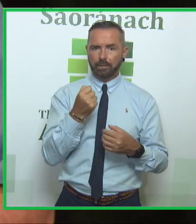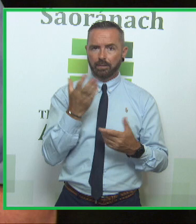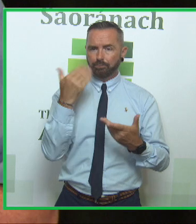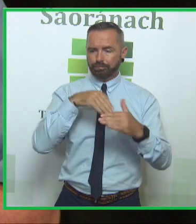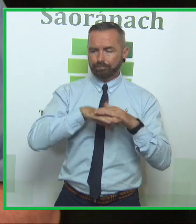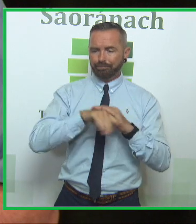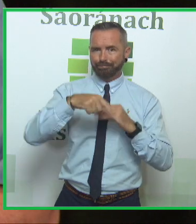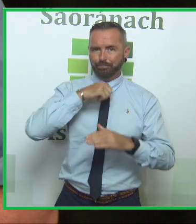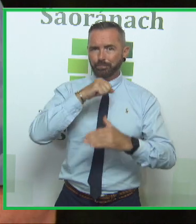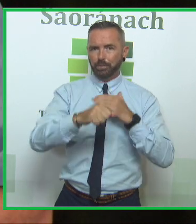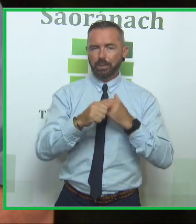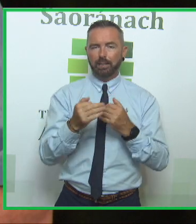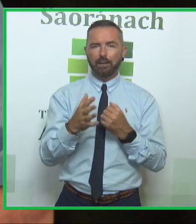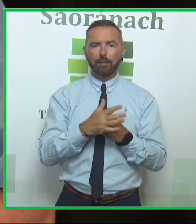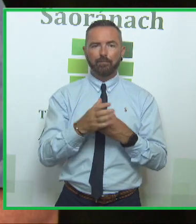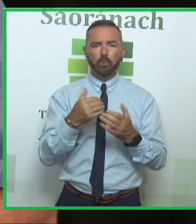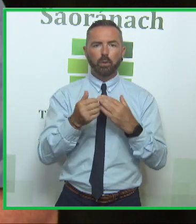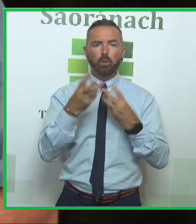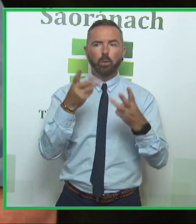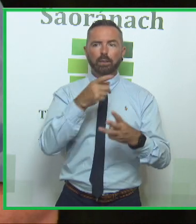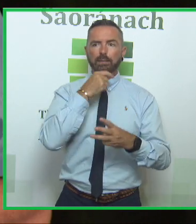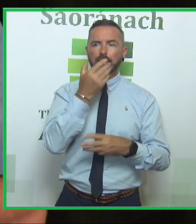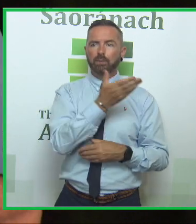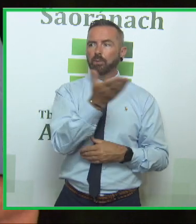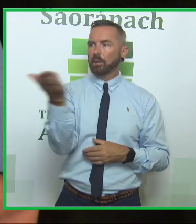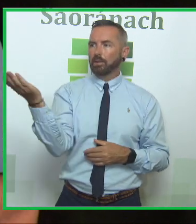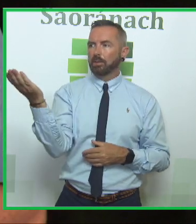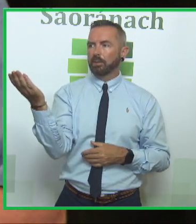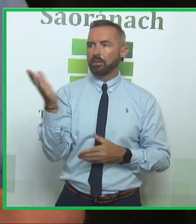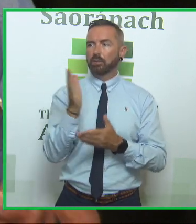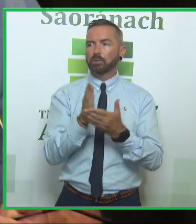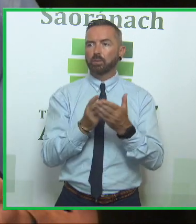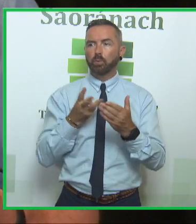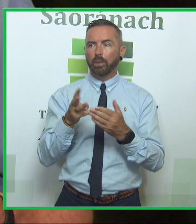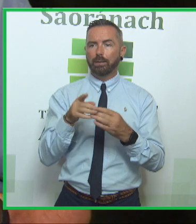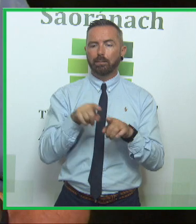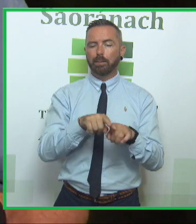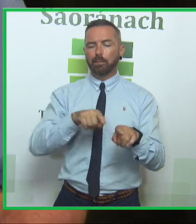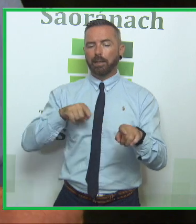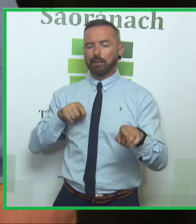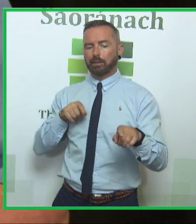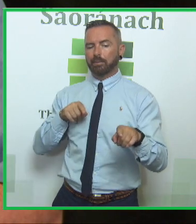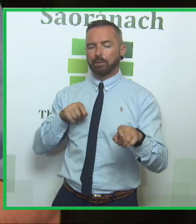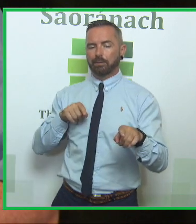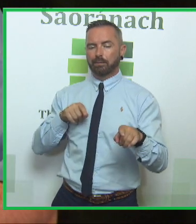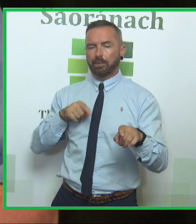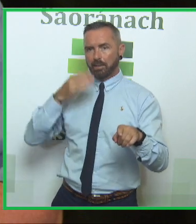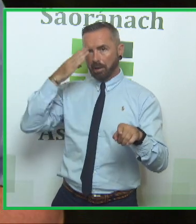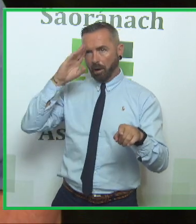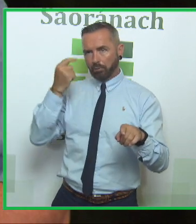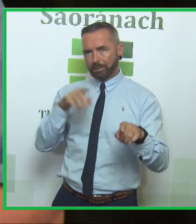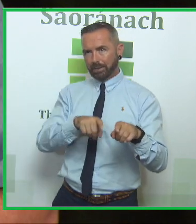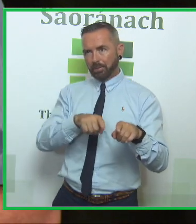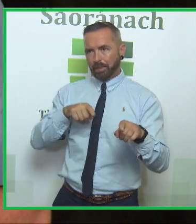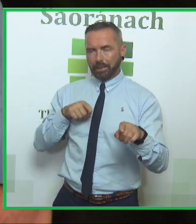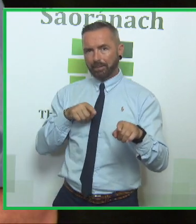this today in terms of what I want to say to you is that in some ways we've gone back in Ireland in recent years. We